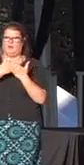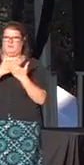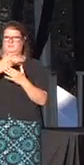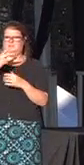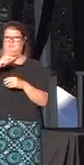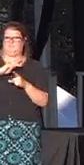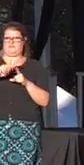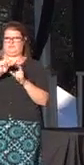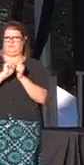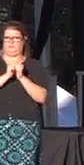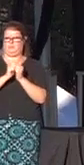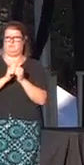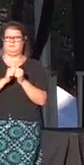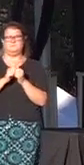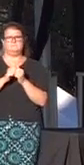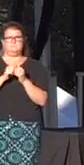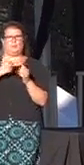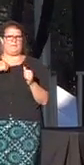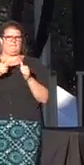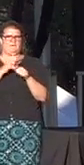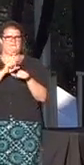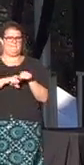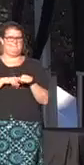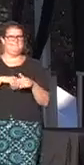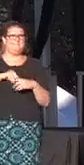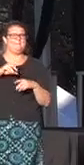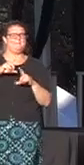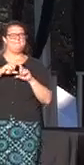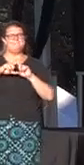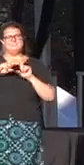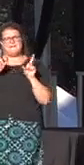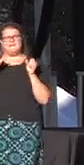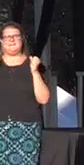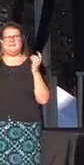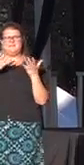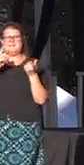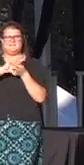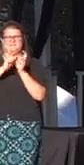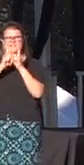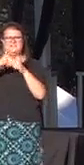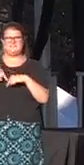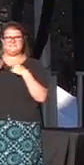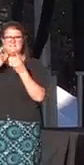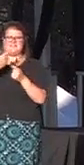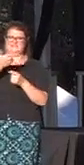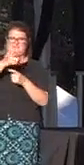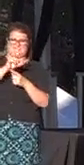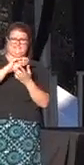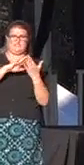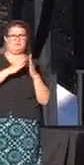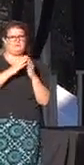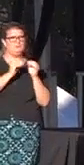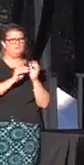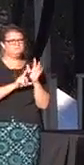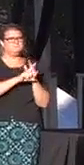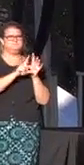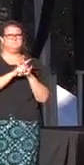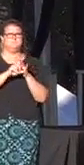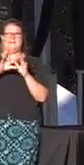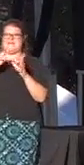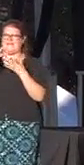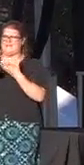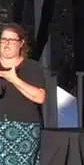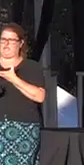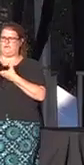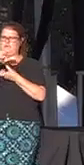lot has changed since then with the emergence of the LGBTQ community and the term inclusion becoming a very big part